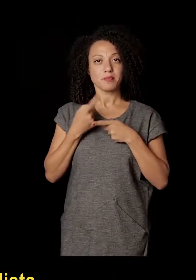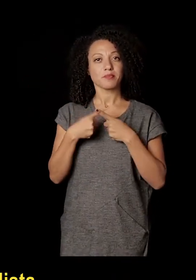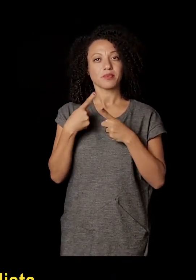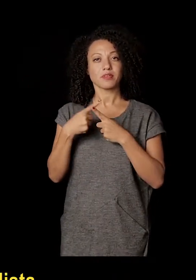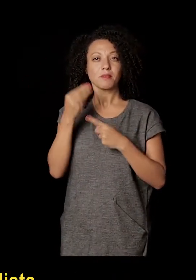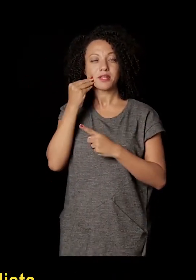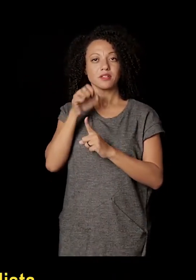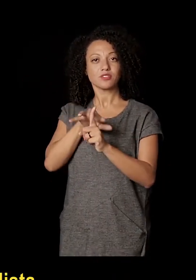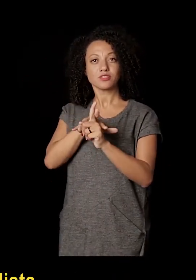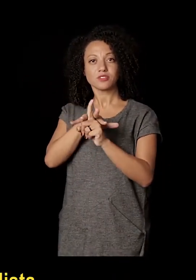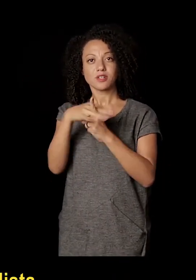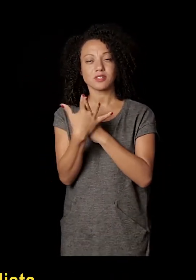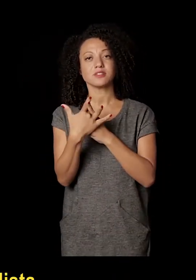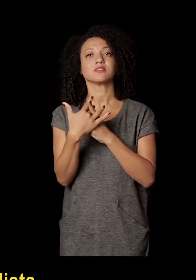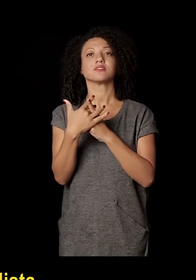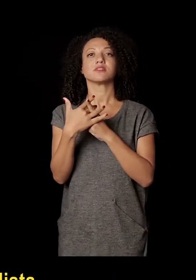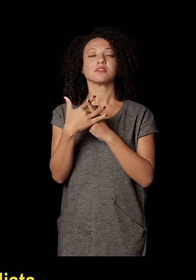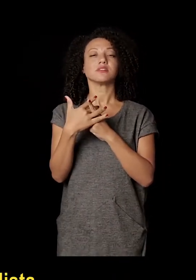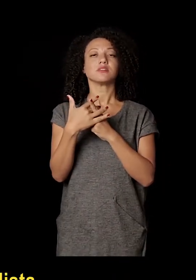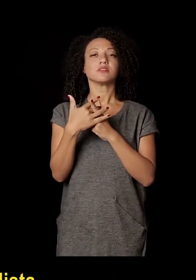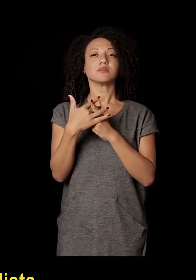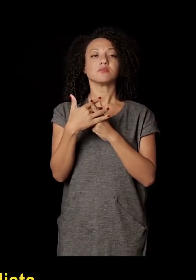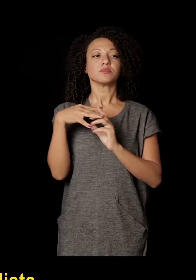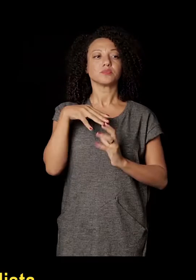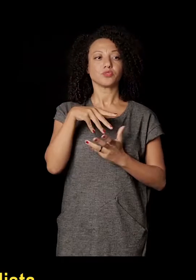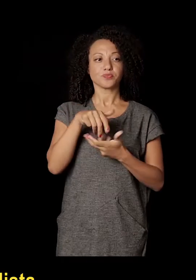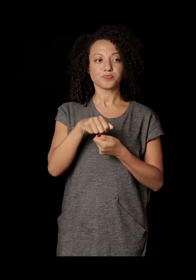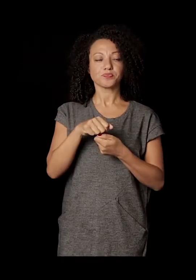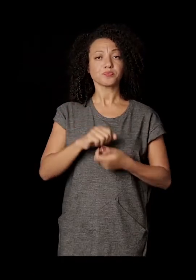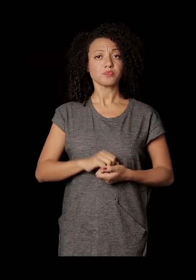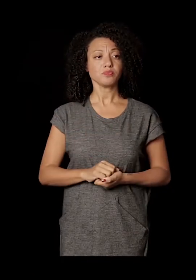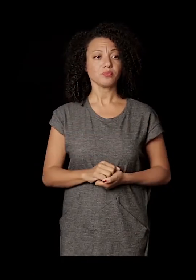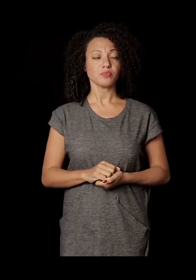the socialist alternative to World Press,